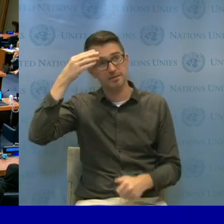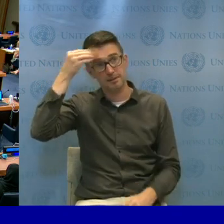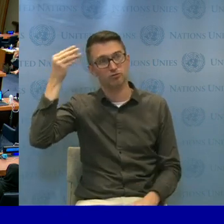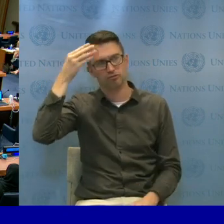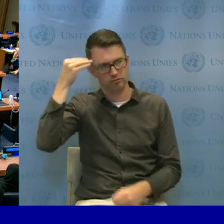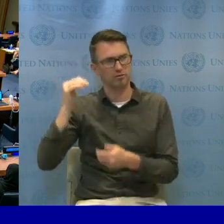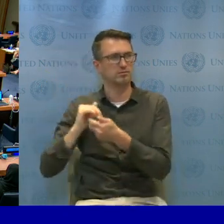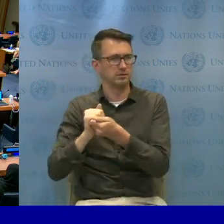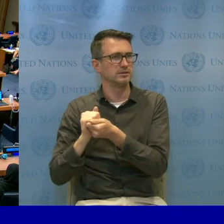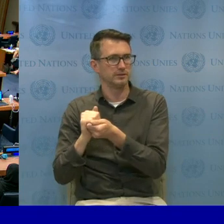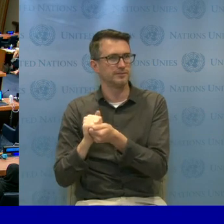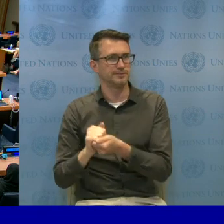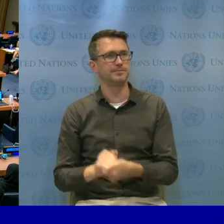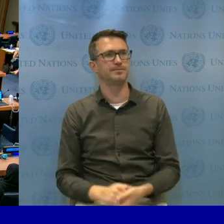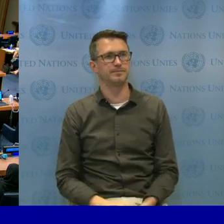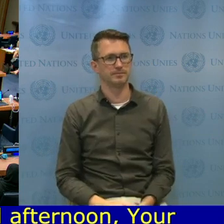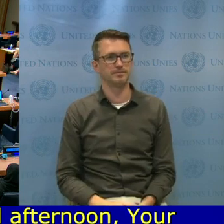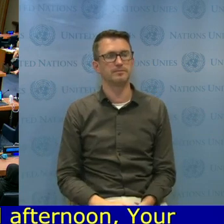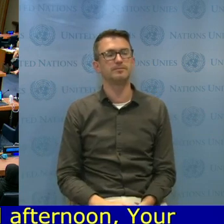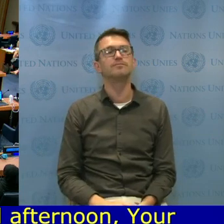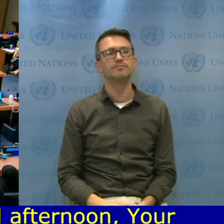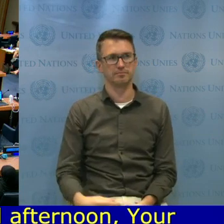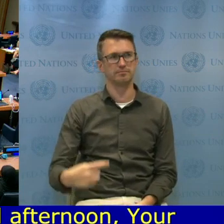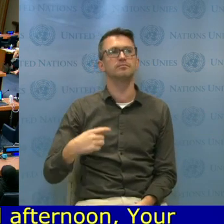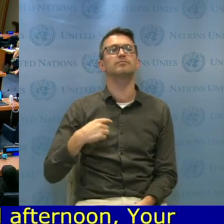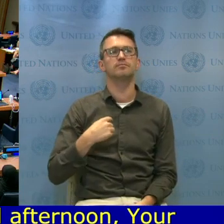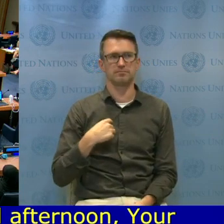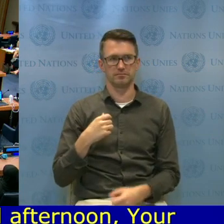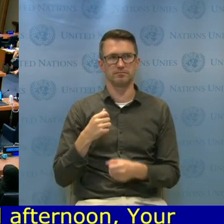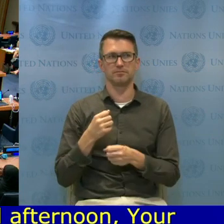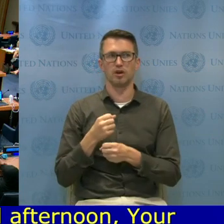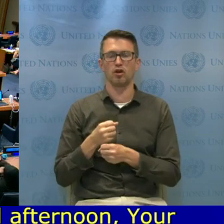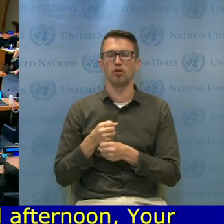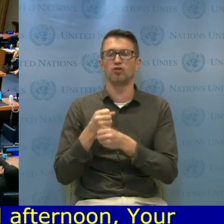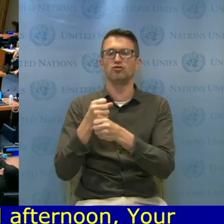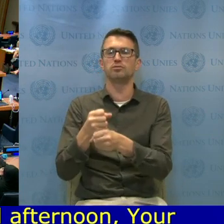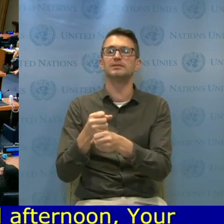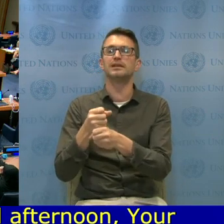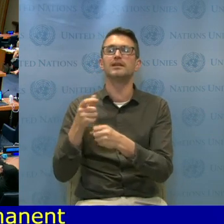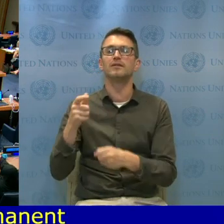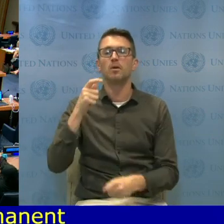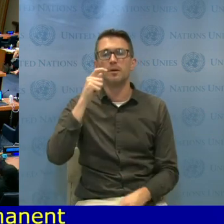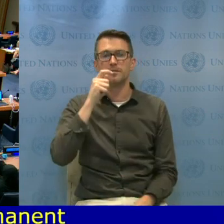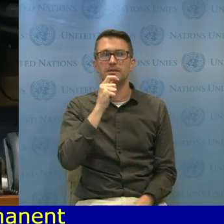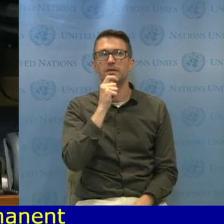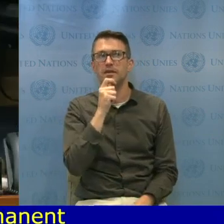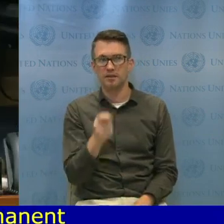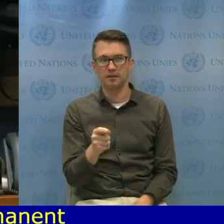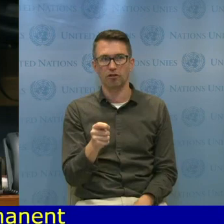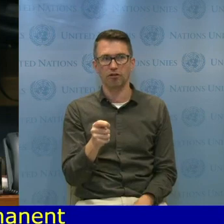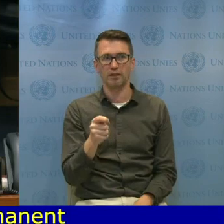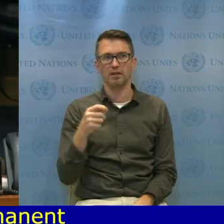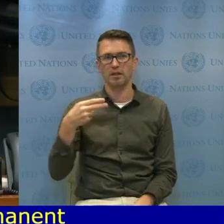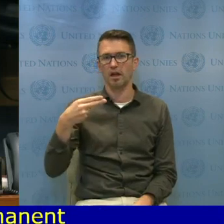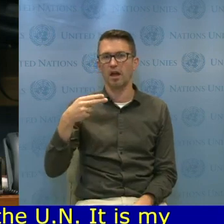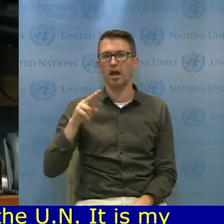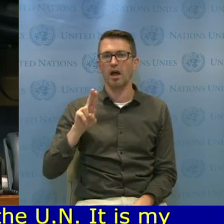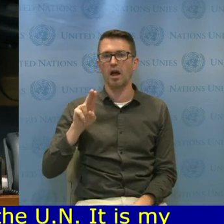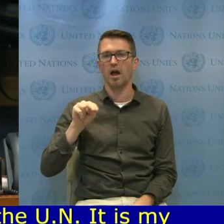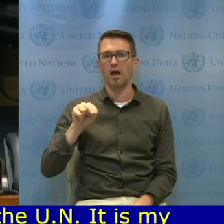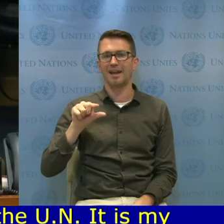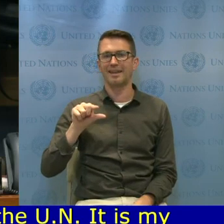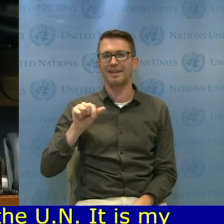privilege and honour to co-chair with you today. I would like to take this opportunity to thank the Gates and UNDESA